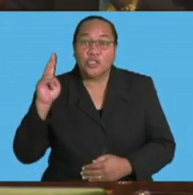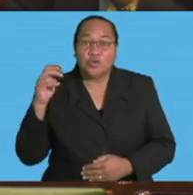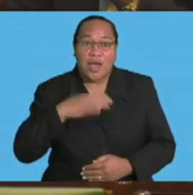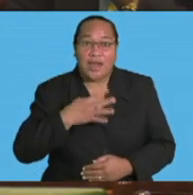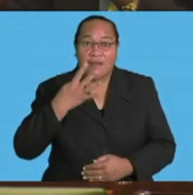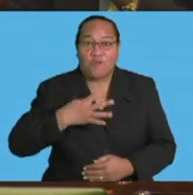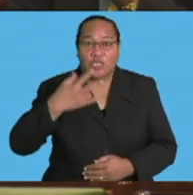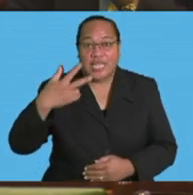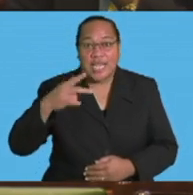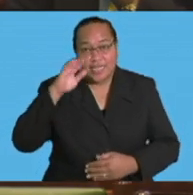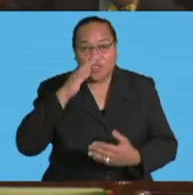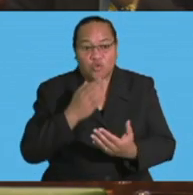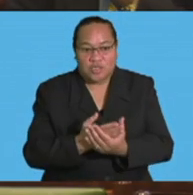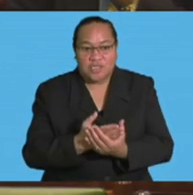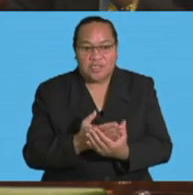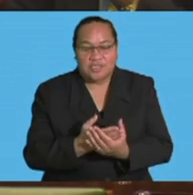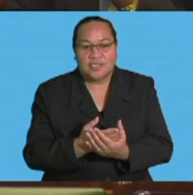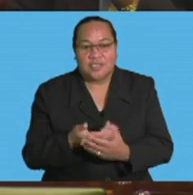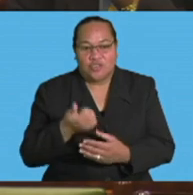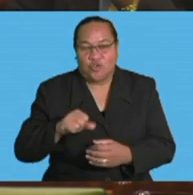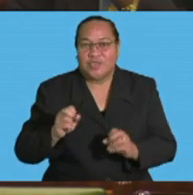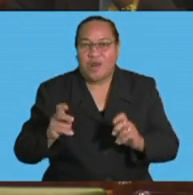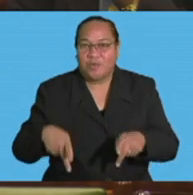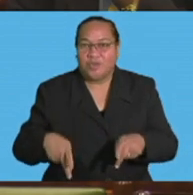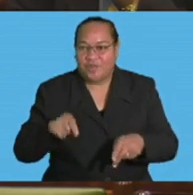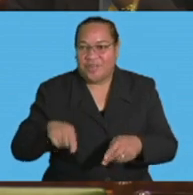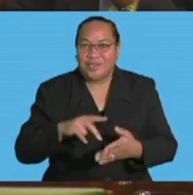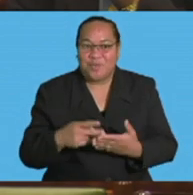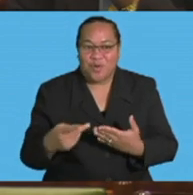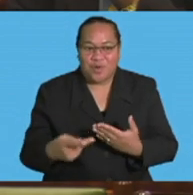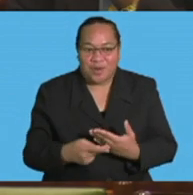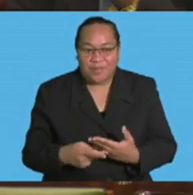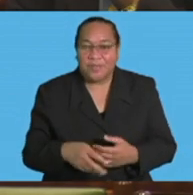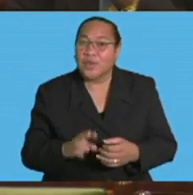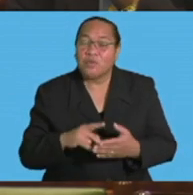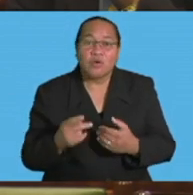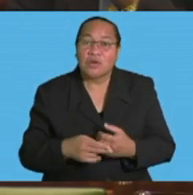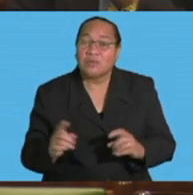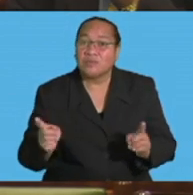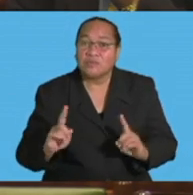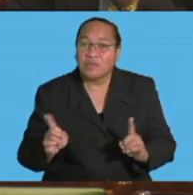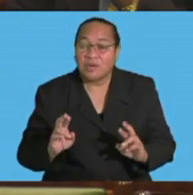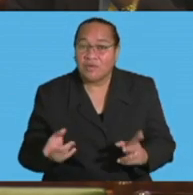248 students took advantage of this program. What this program is, Mr. Speaker,